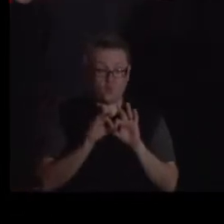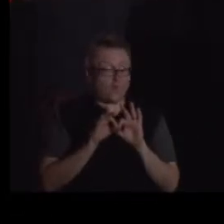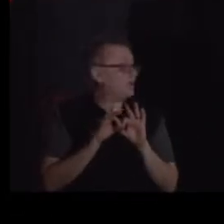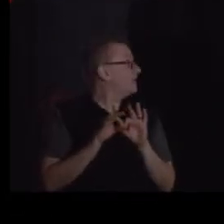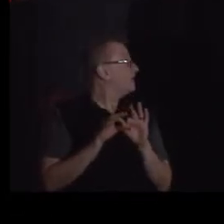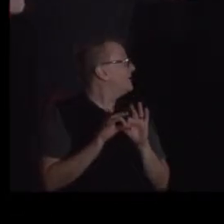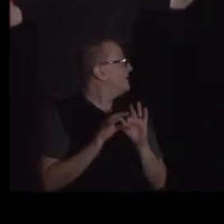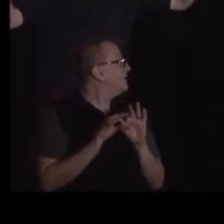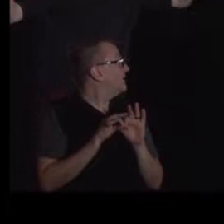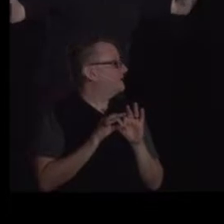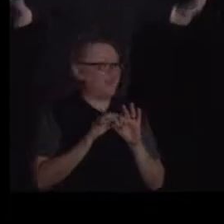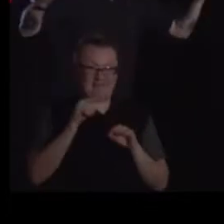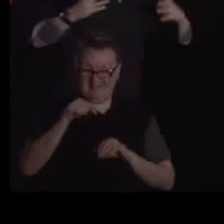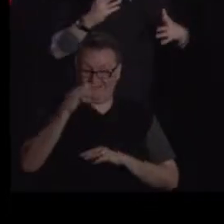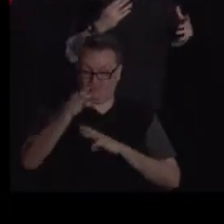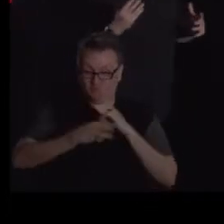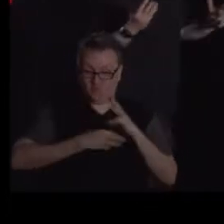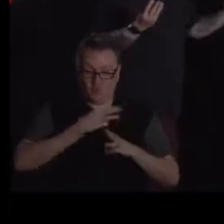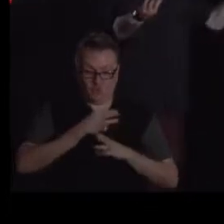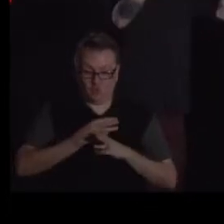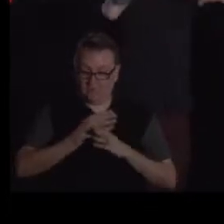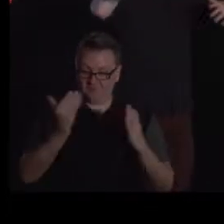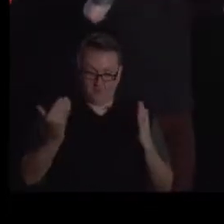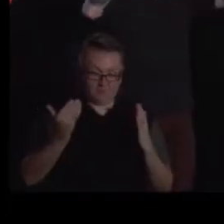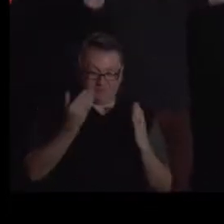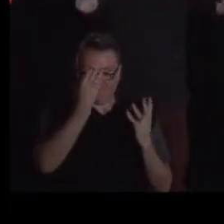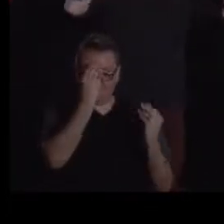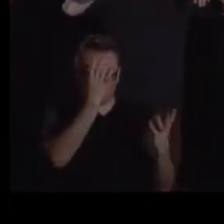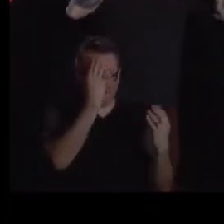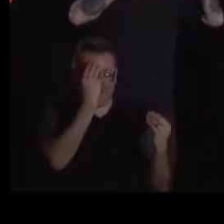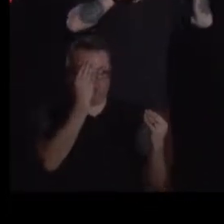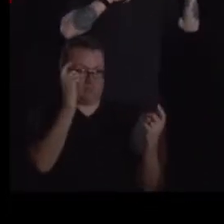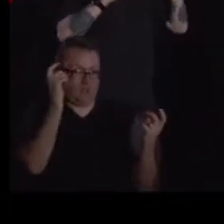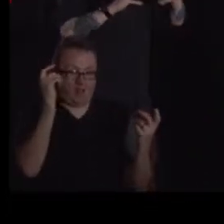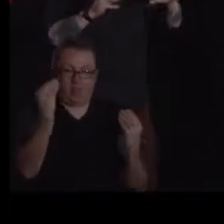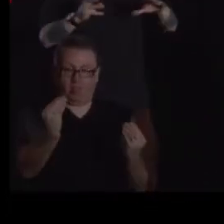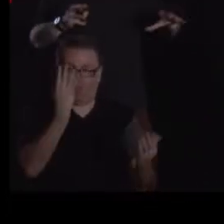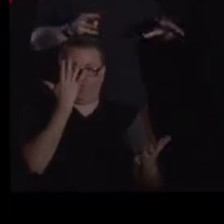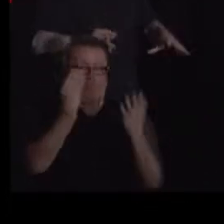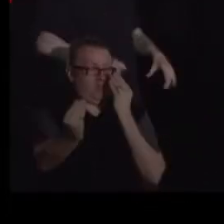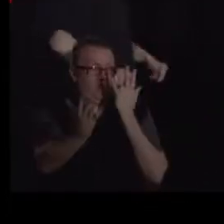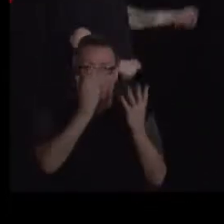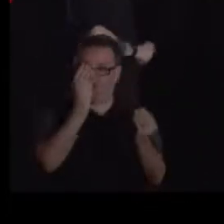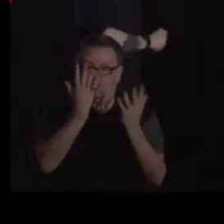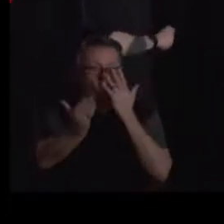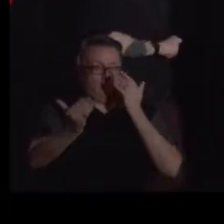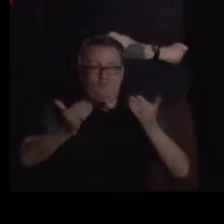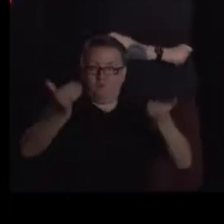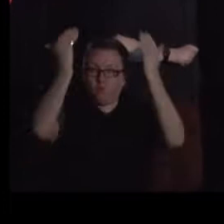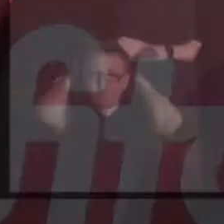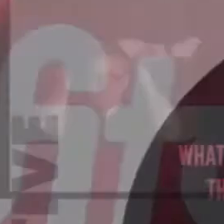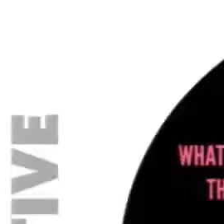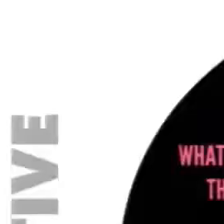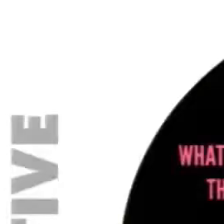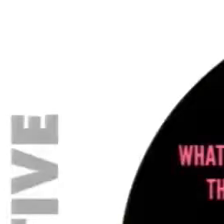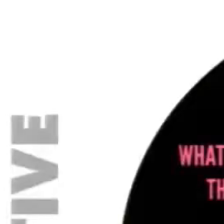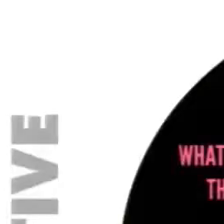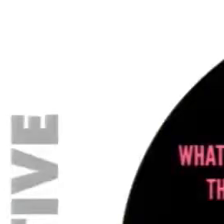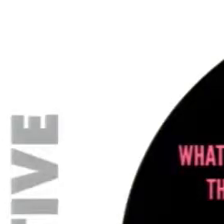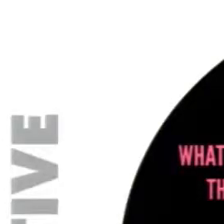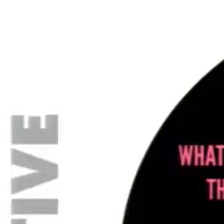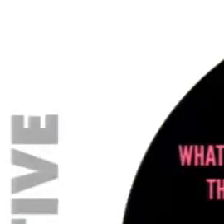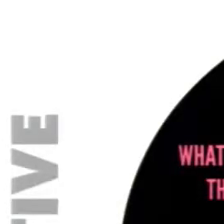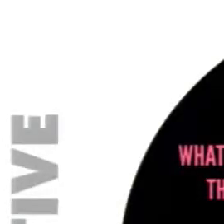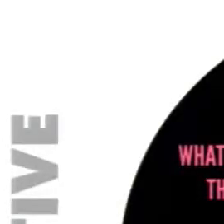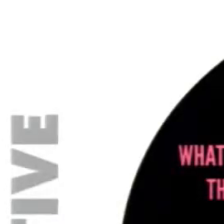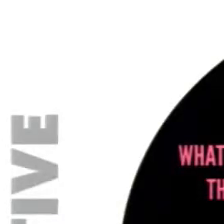especially at the minute in this age of constant news and constant information barrage, you are just overwhelmed. But the thing is,